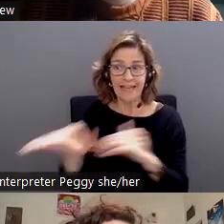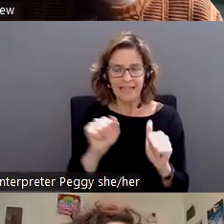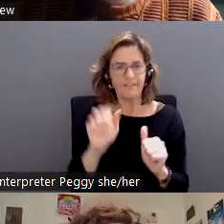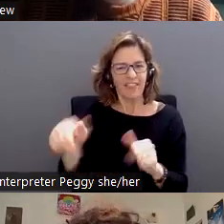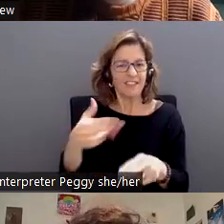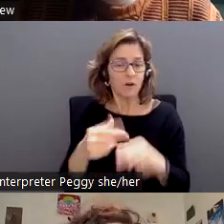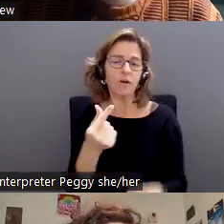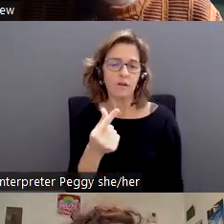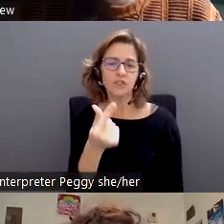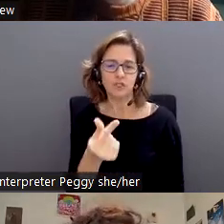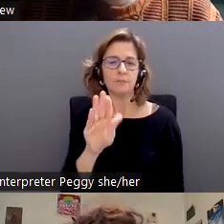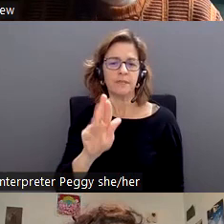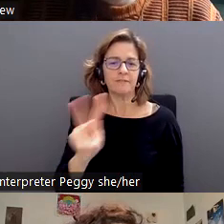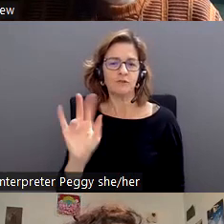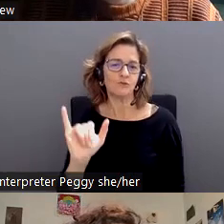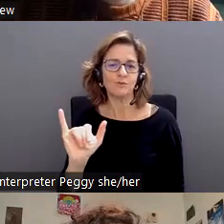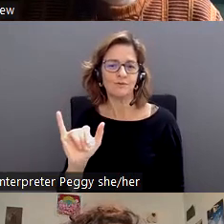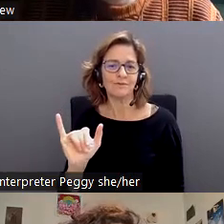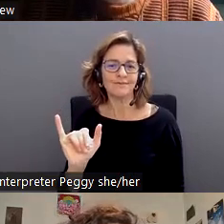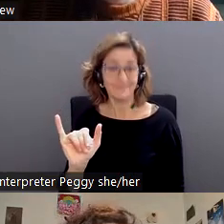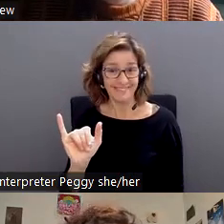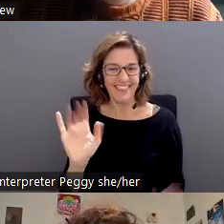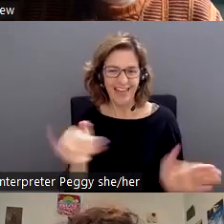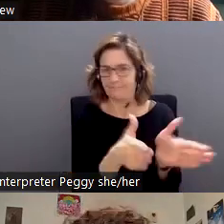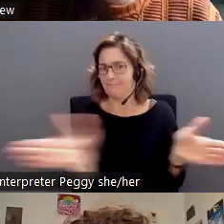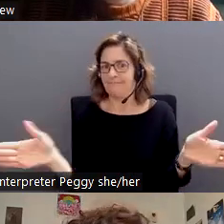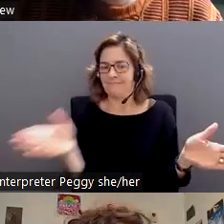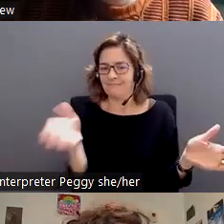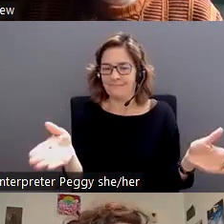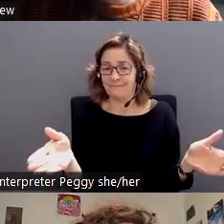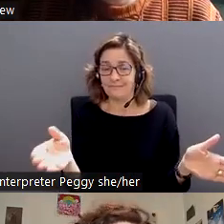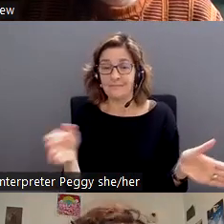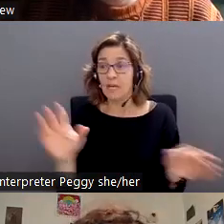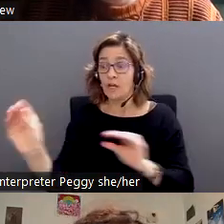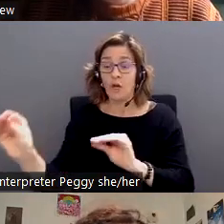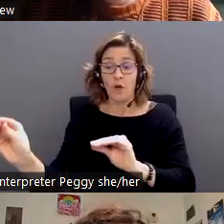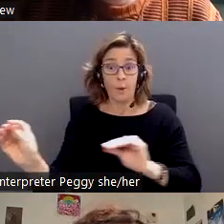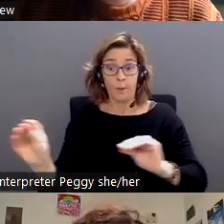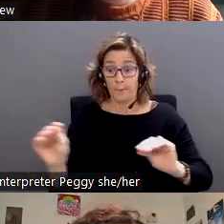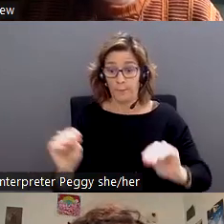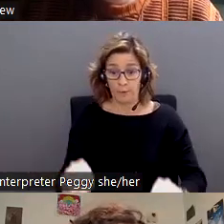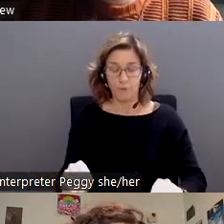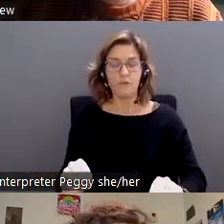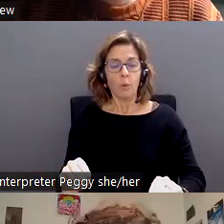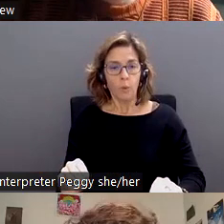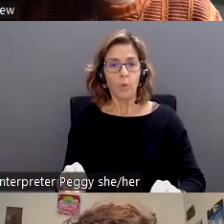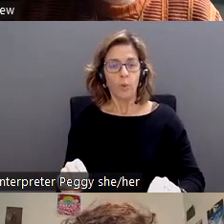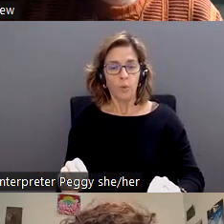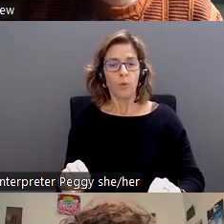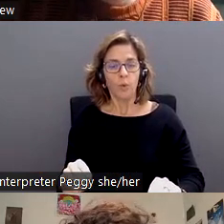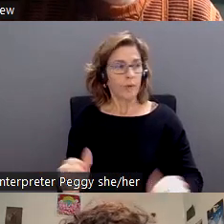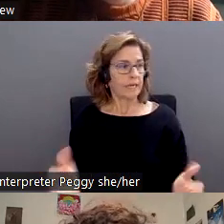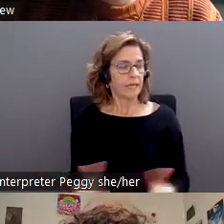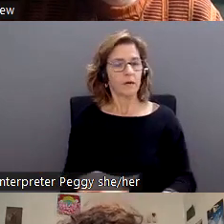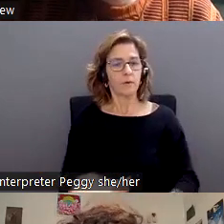a terrifying situation to have to, come to. A lot of people don't come out in these countries, don't share that they're